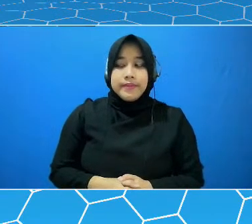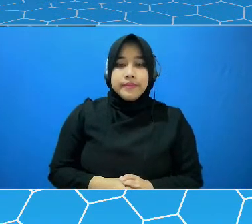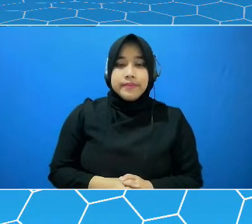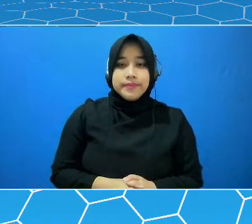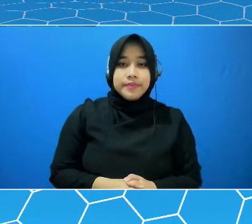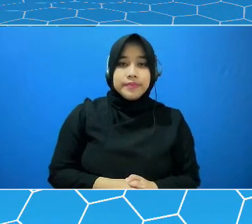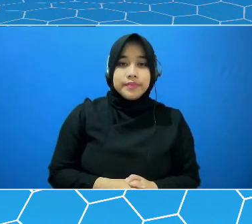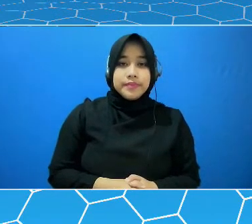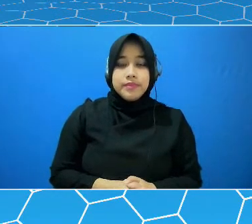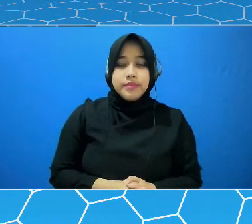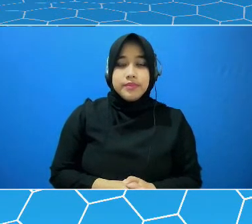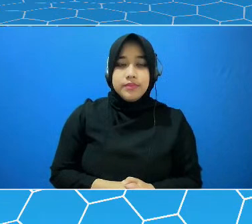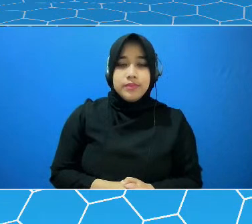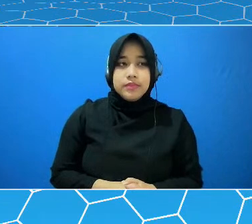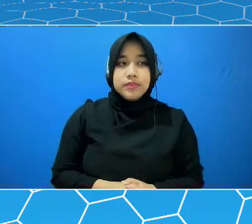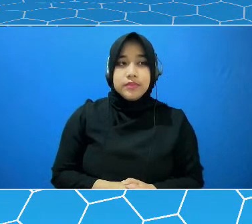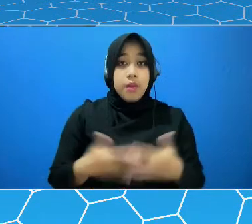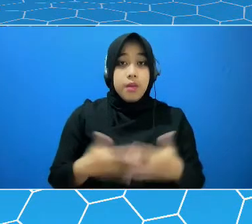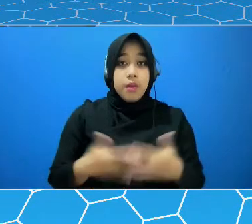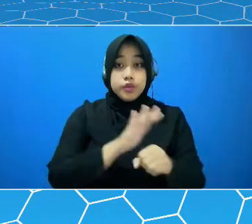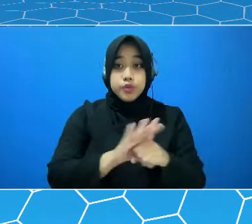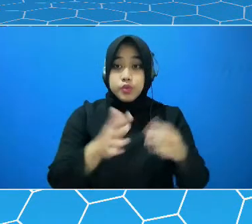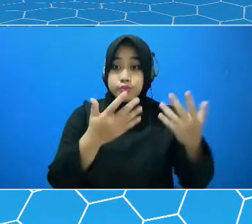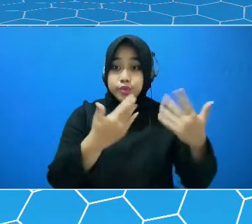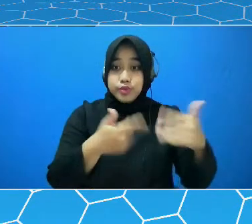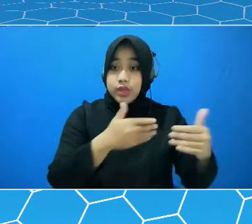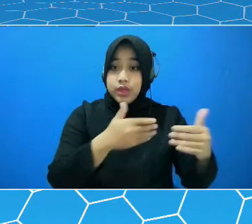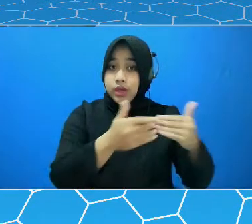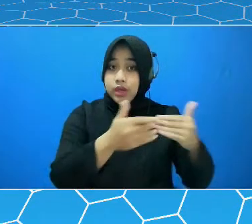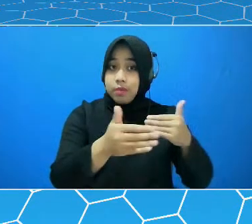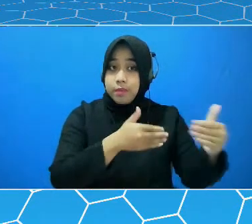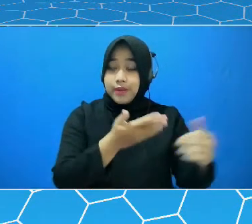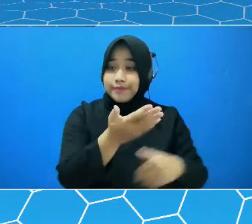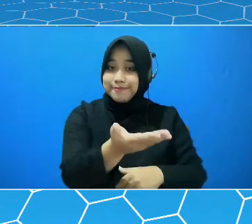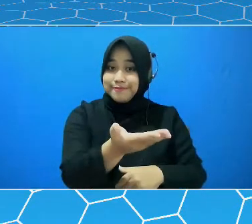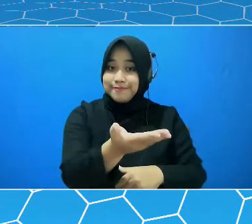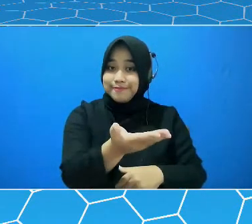Is it okay? Yep, all good. All good?